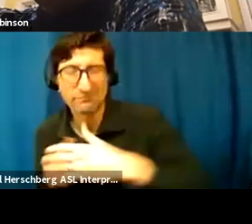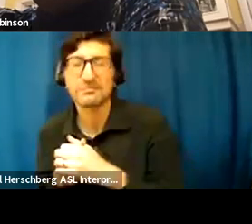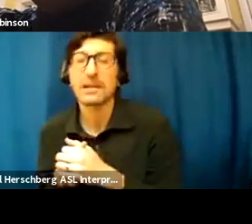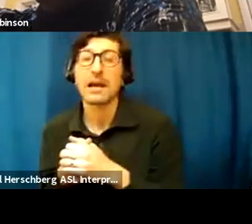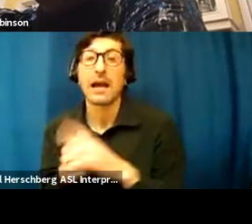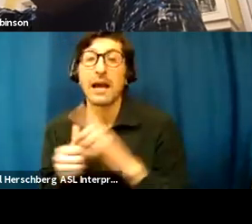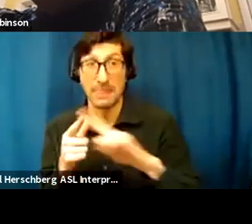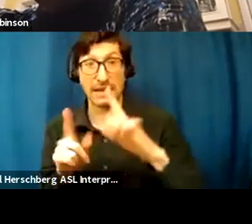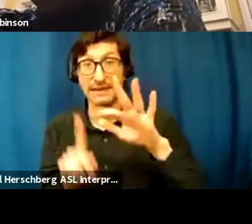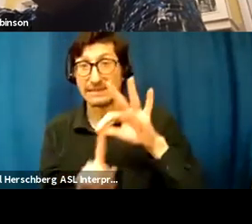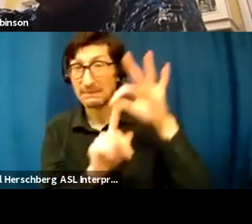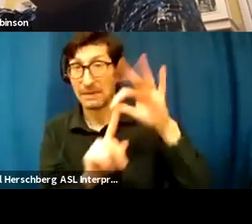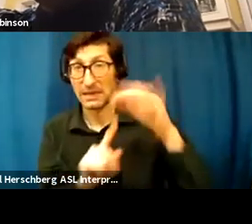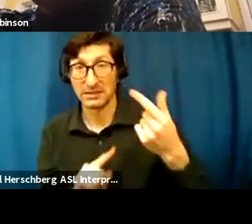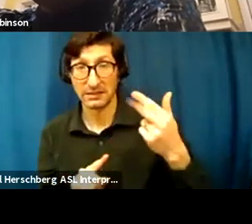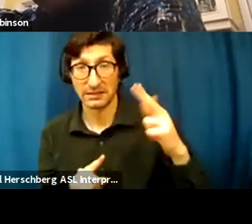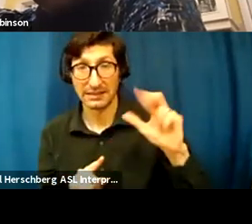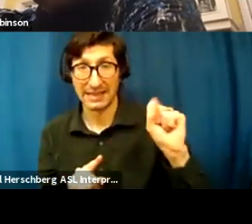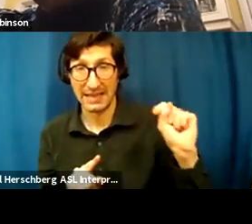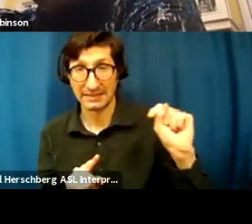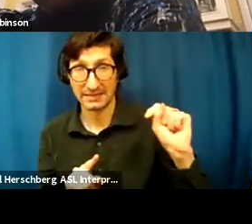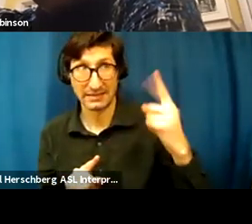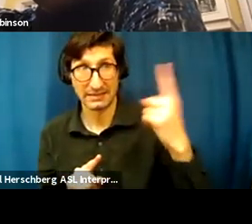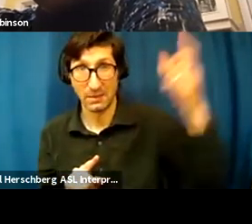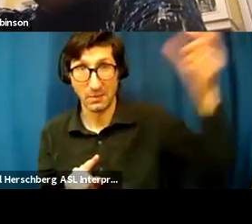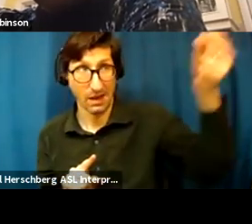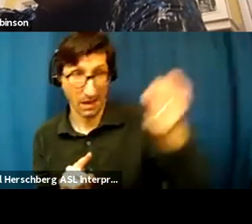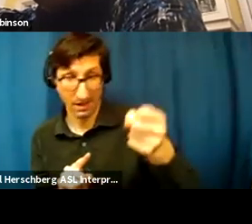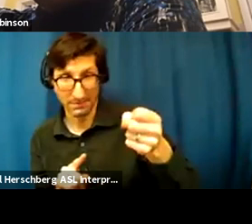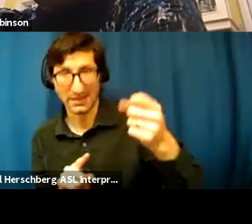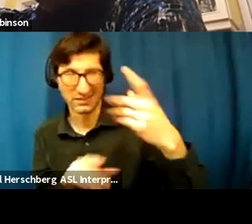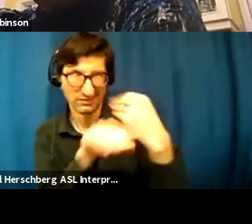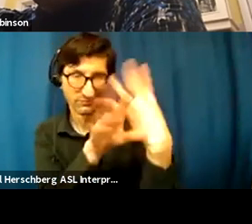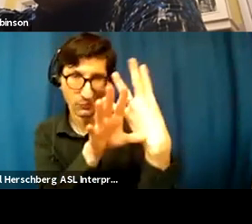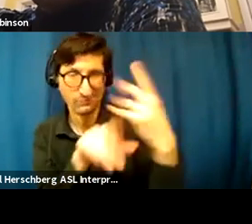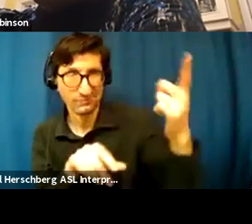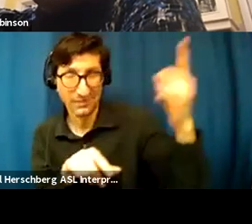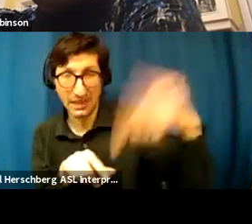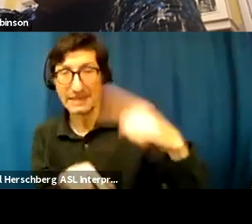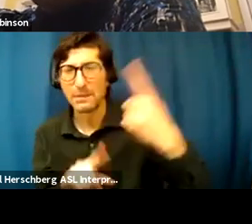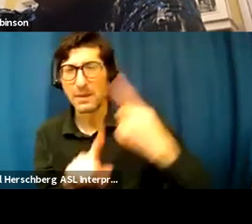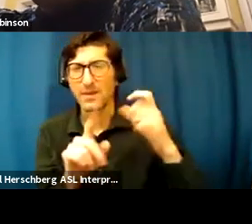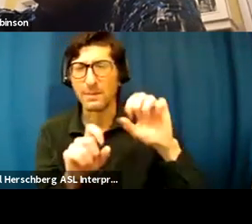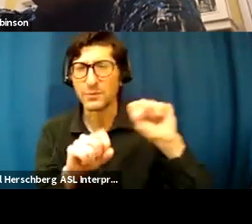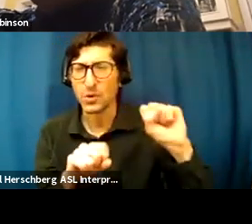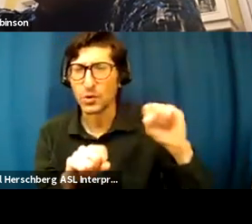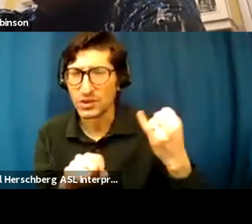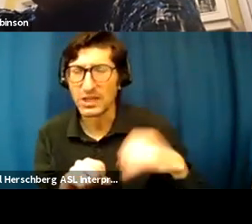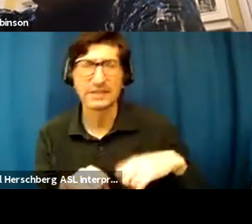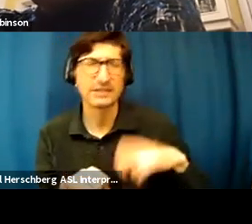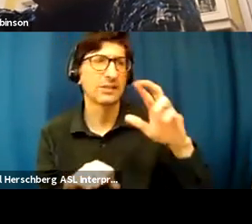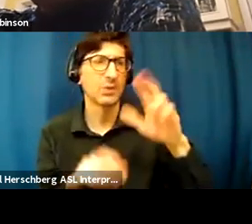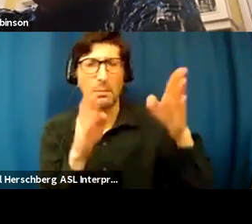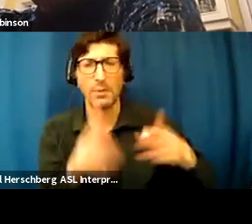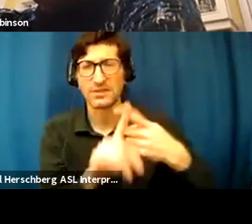special guest come in. So that can be, you know, someone from social justice work, someone from another organization, or it's a